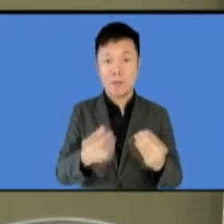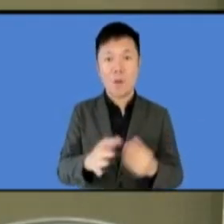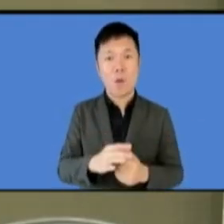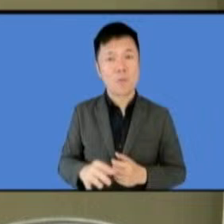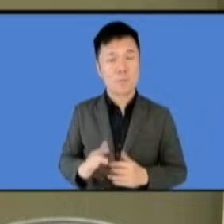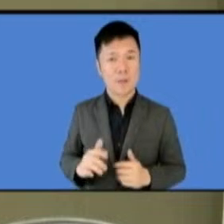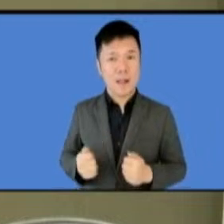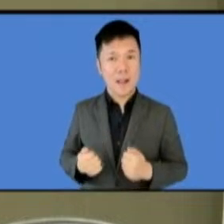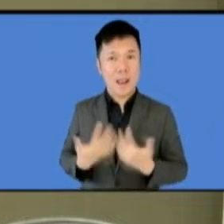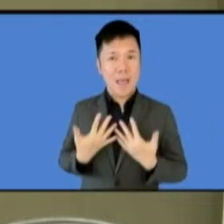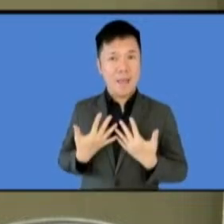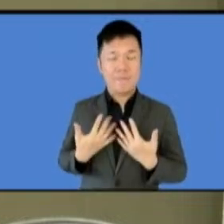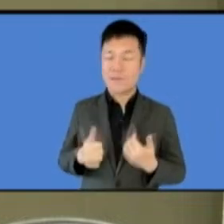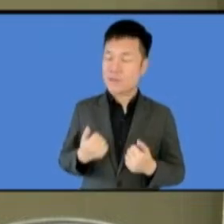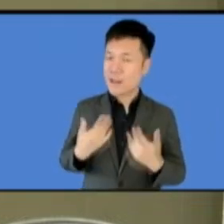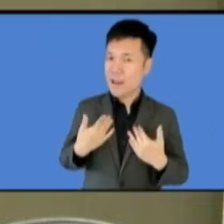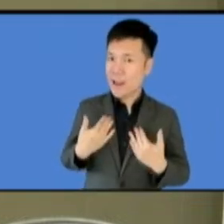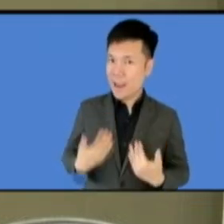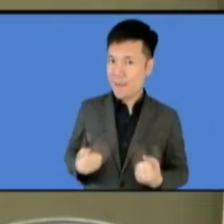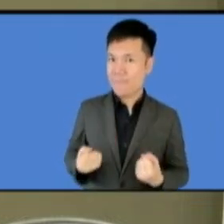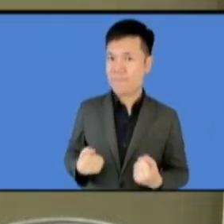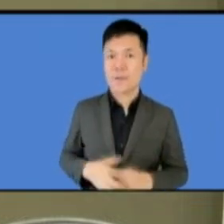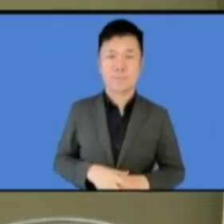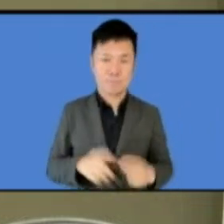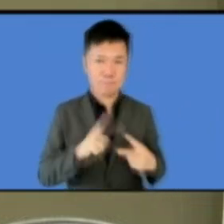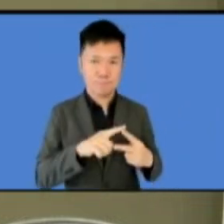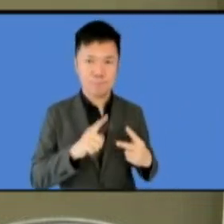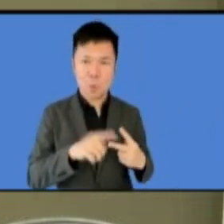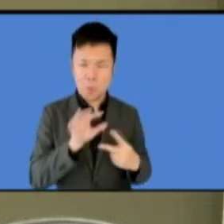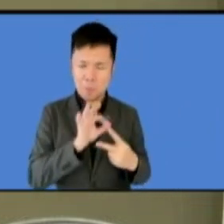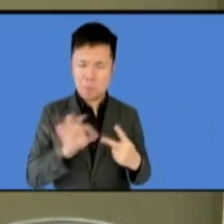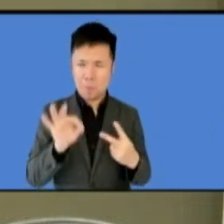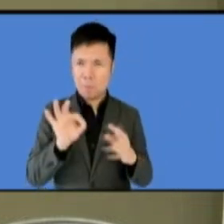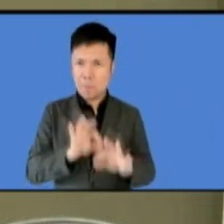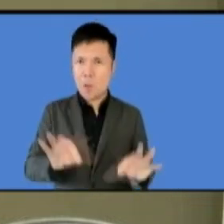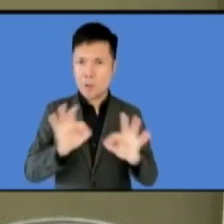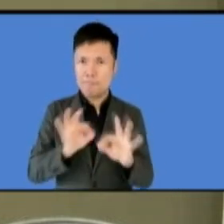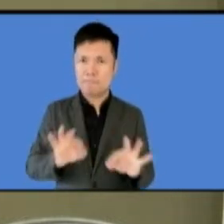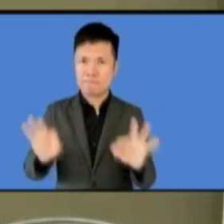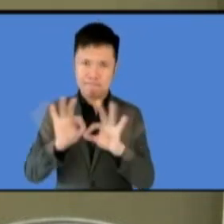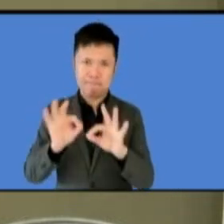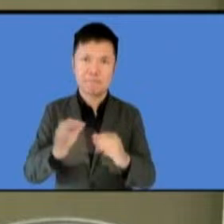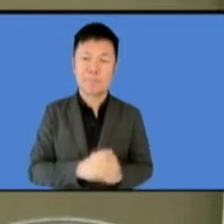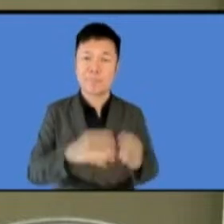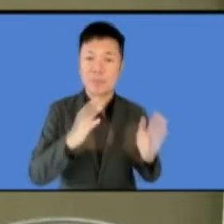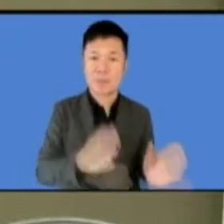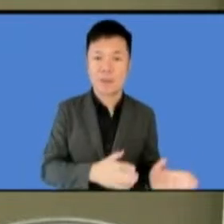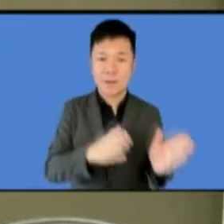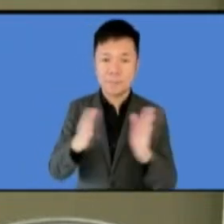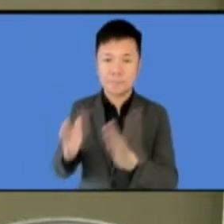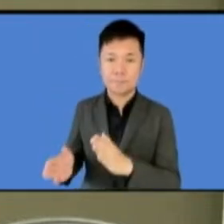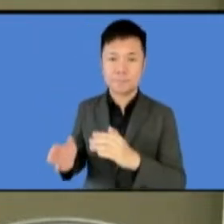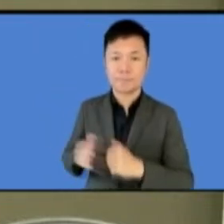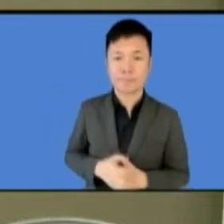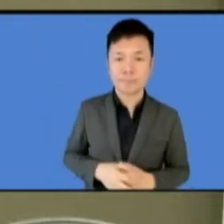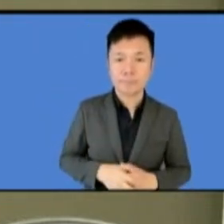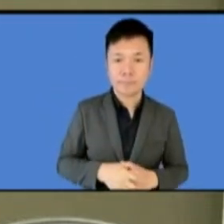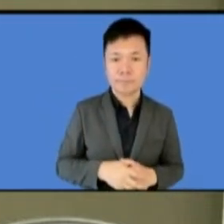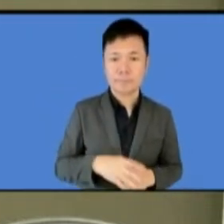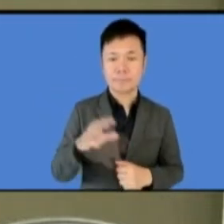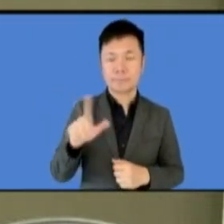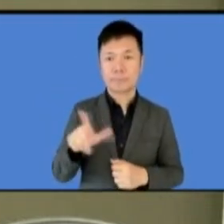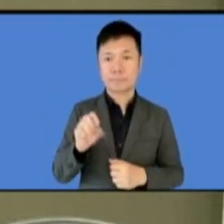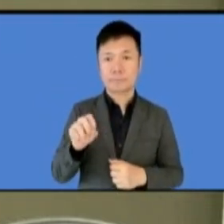it magical, indeed. Now, my next question goes to Mrs. Wai-Chung Lau. As a representative